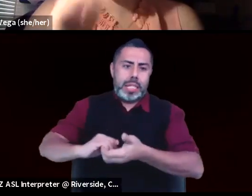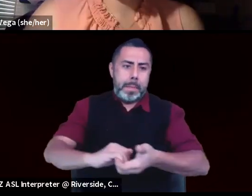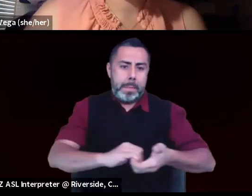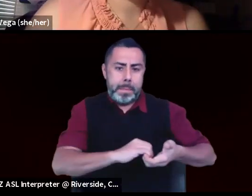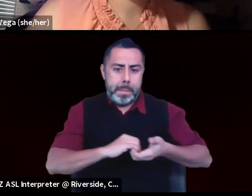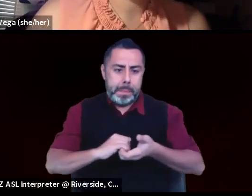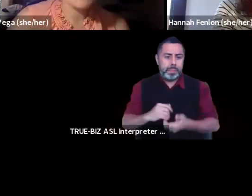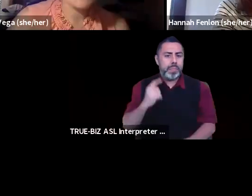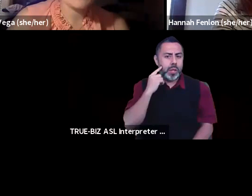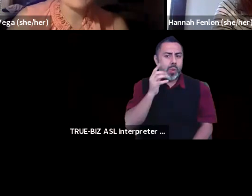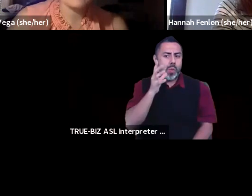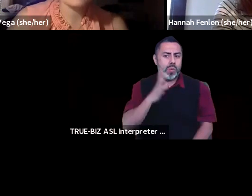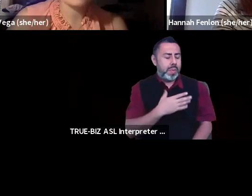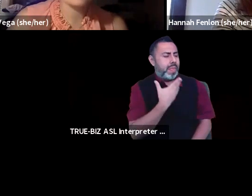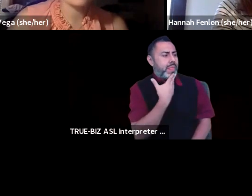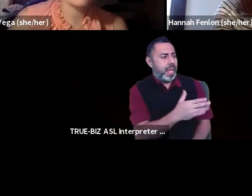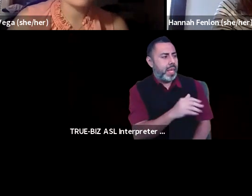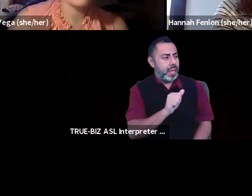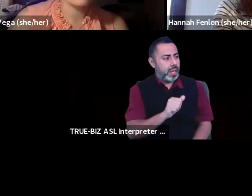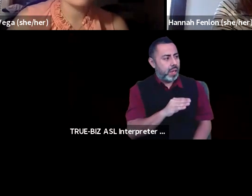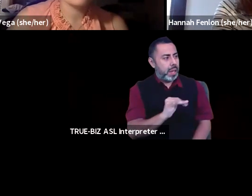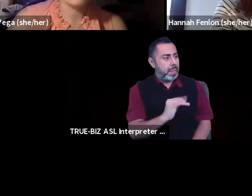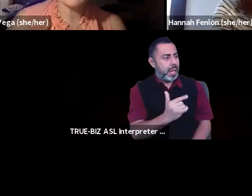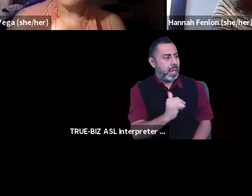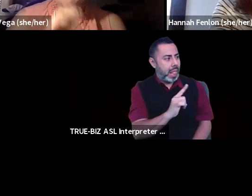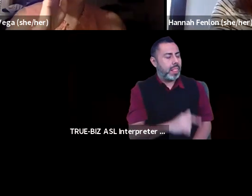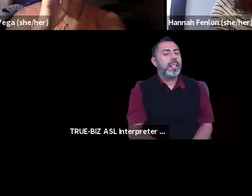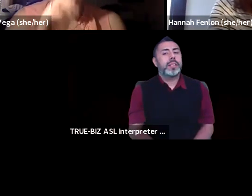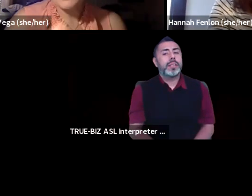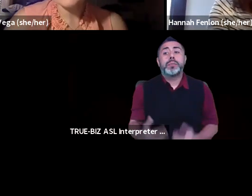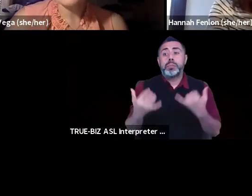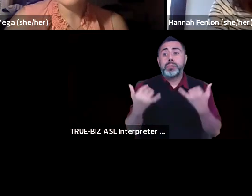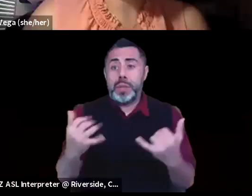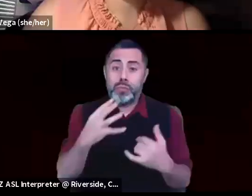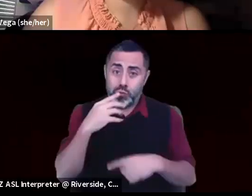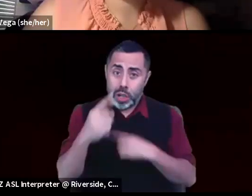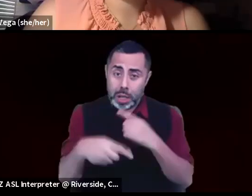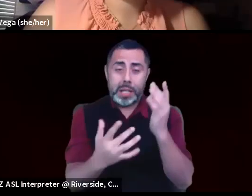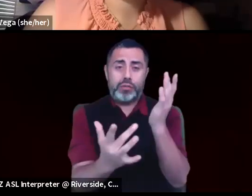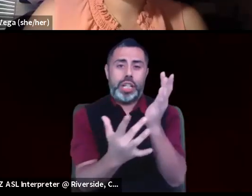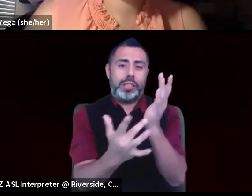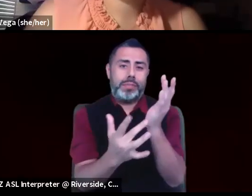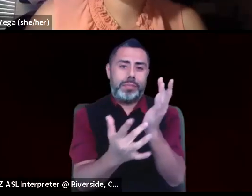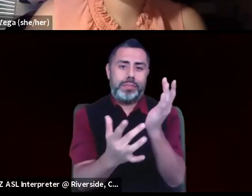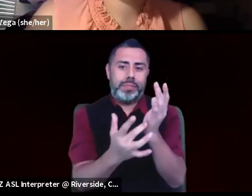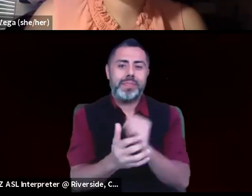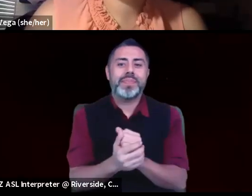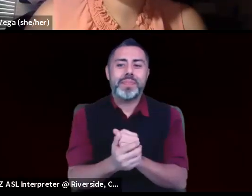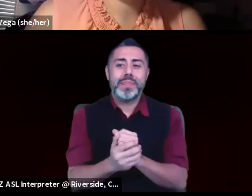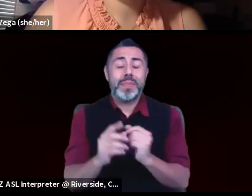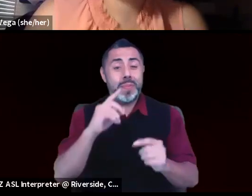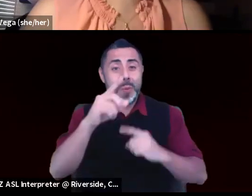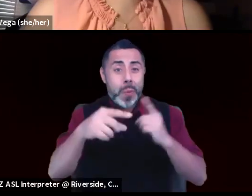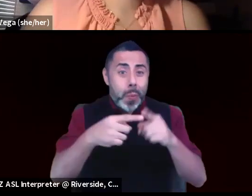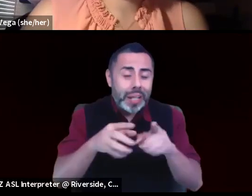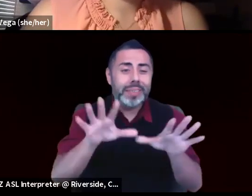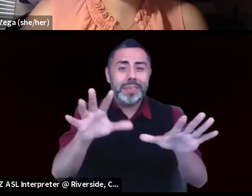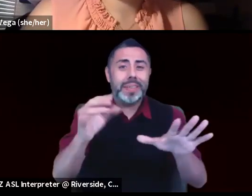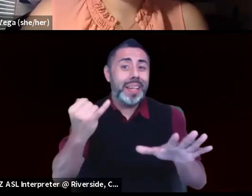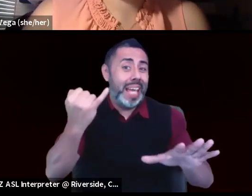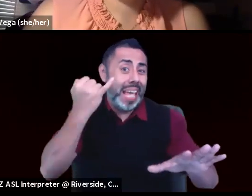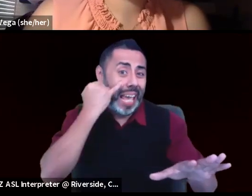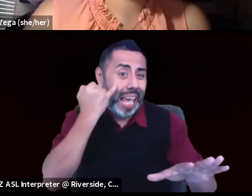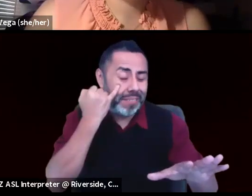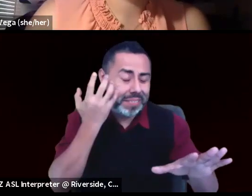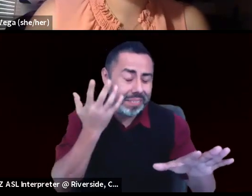Thank you, Abigail. So speaking of technology, when or if, but definitely